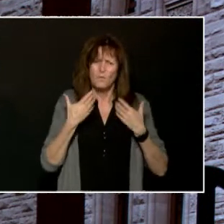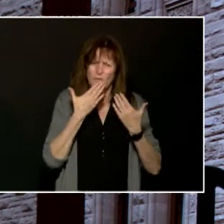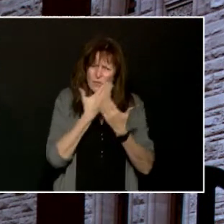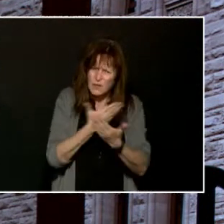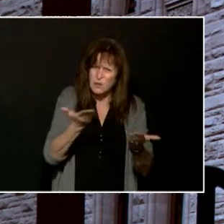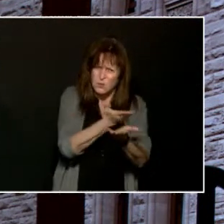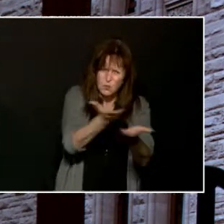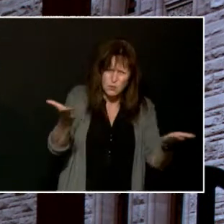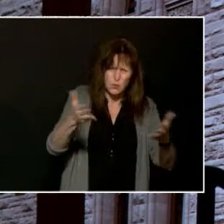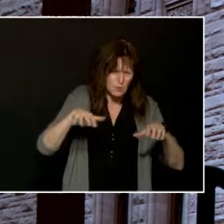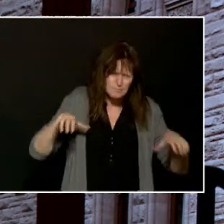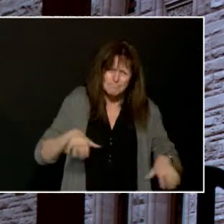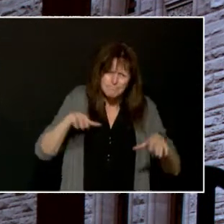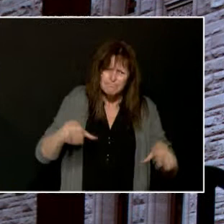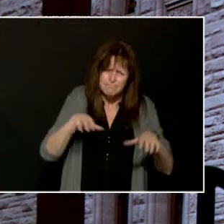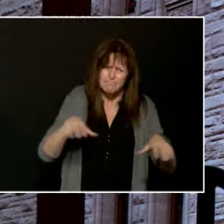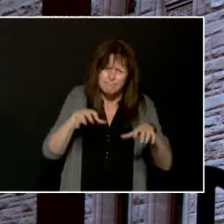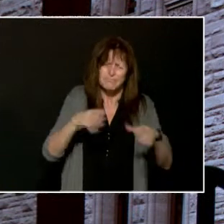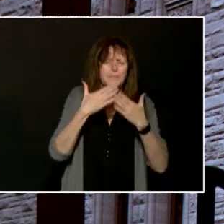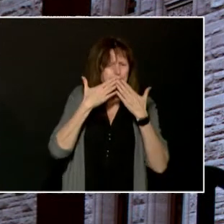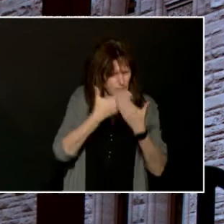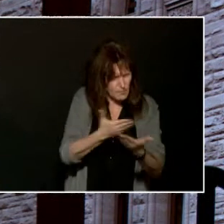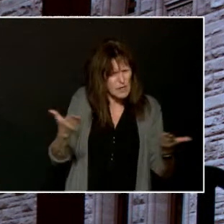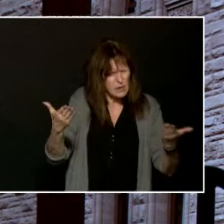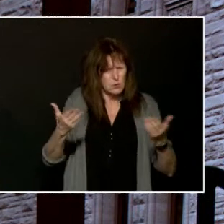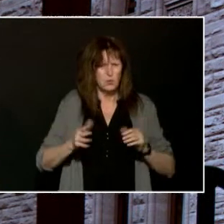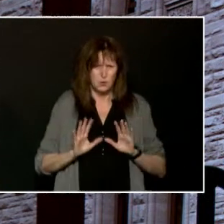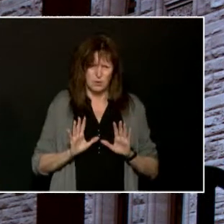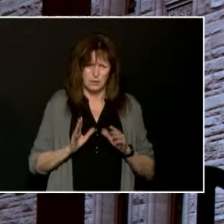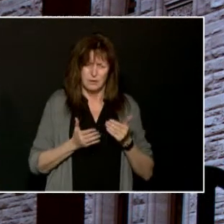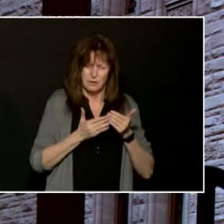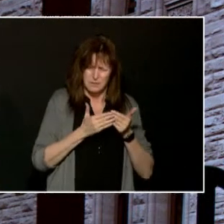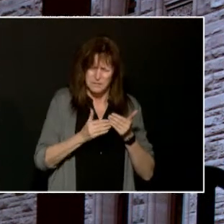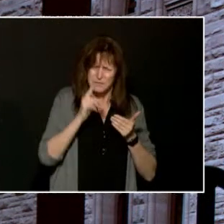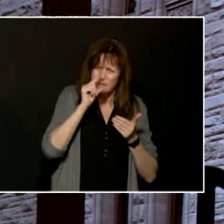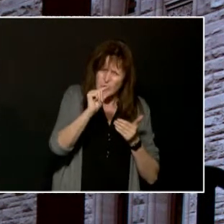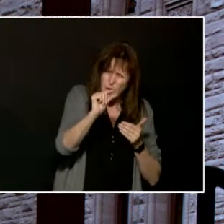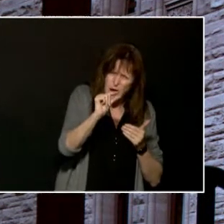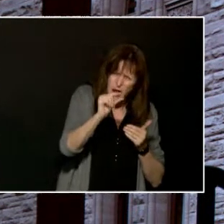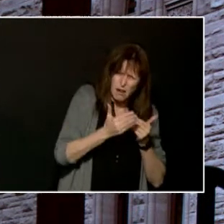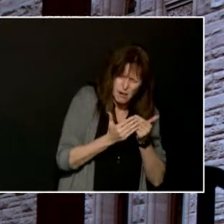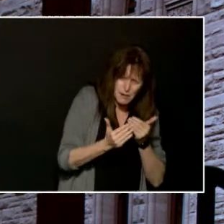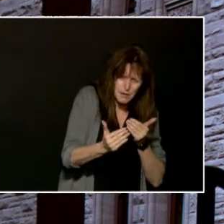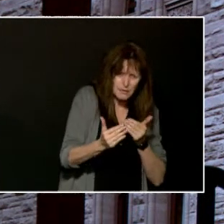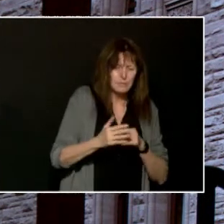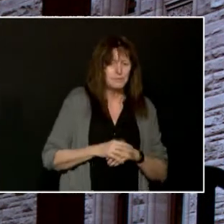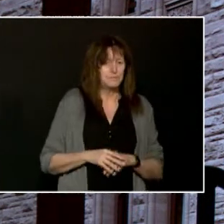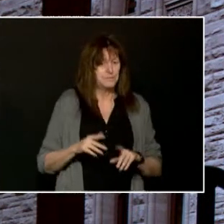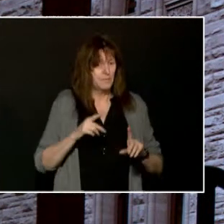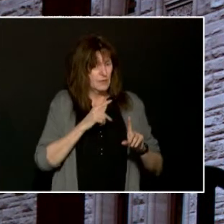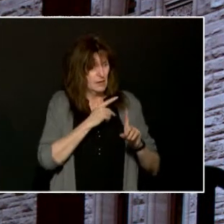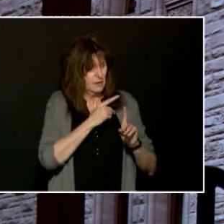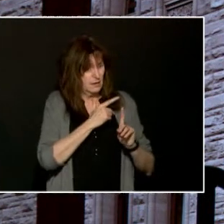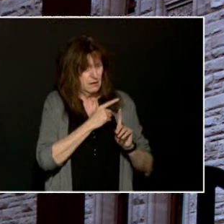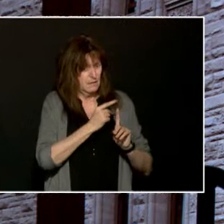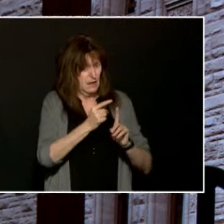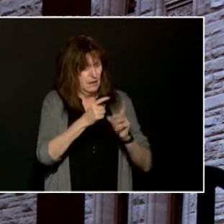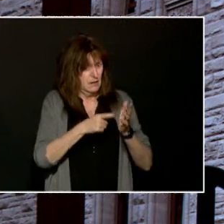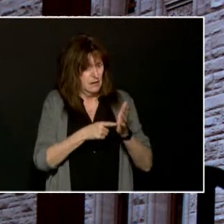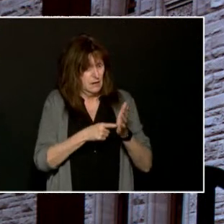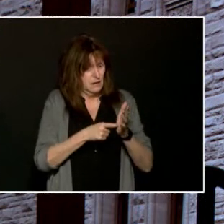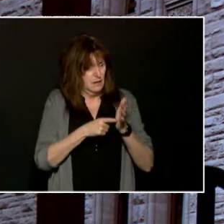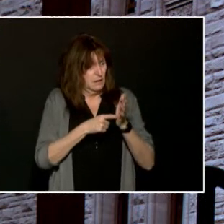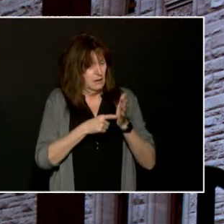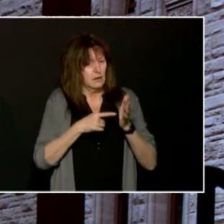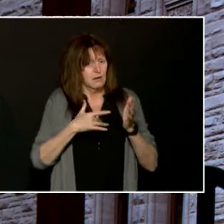and are doing and will be doing in this regard. The fact is there's much demand for the vaccine, and we're heartening to see this. So our number of